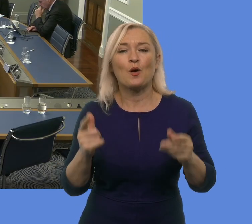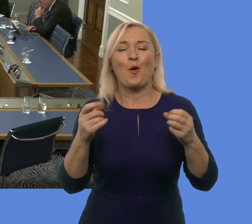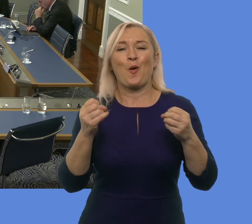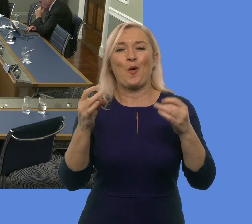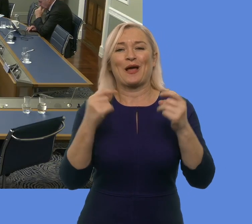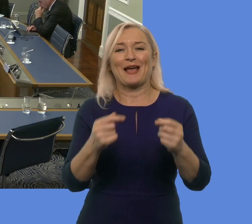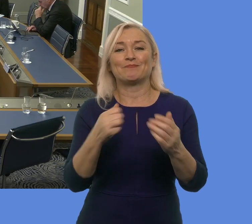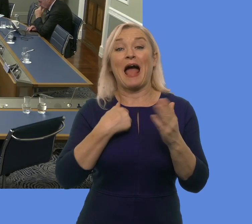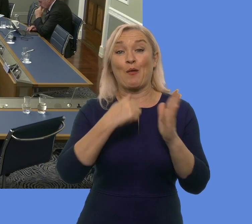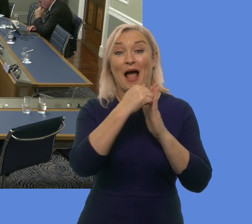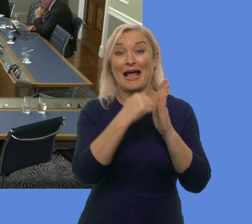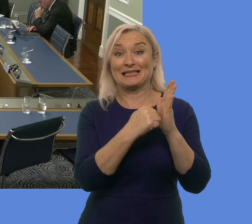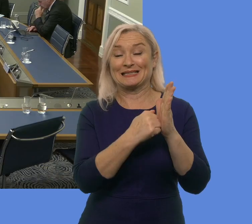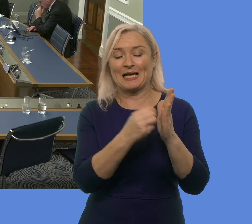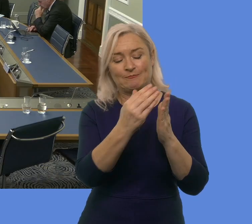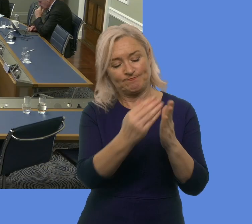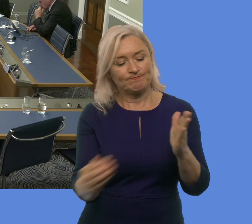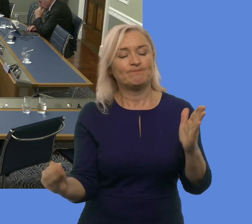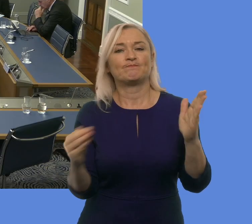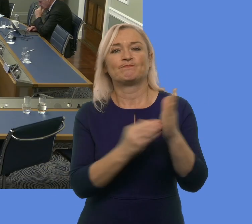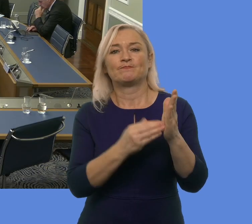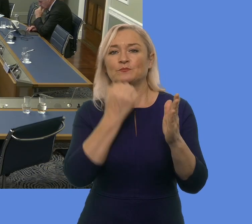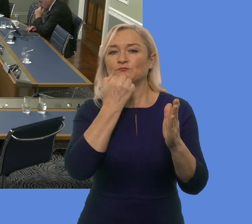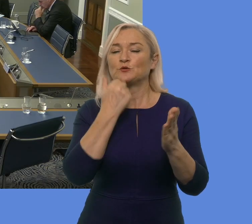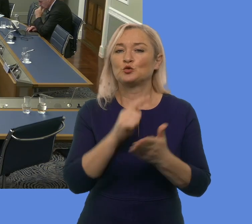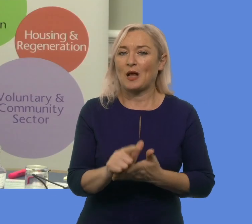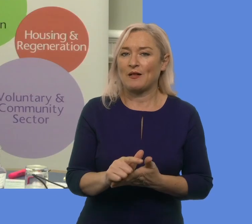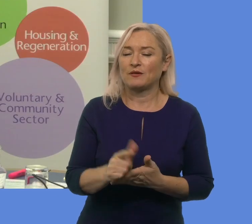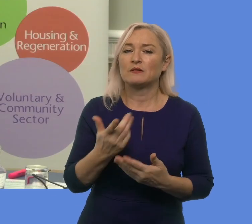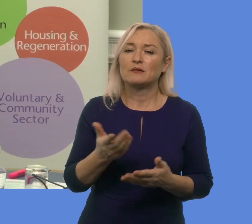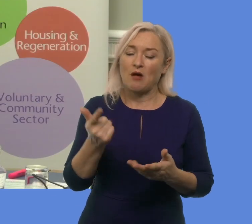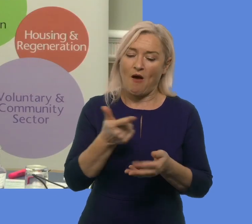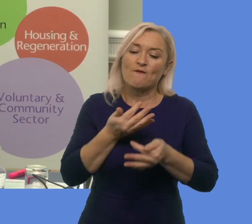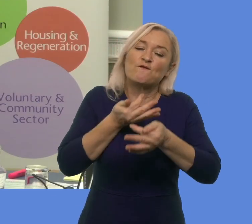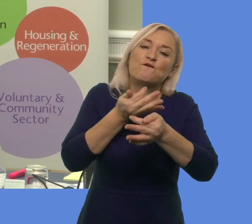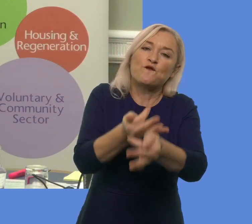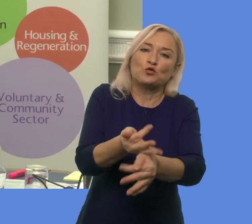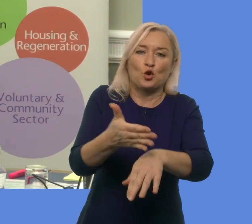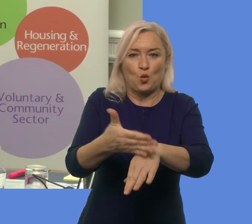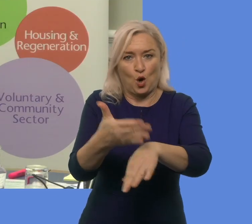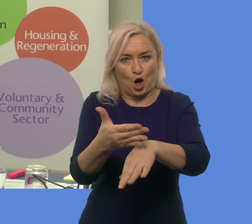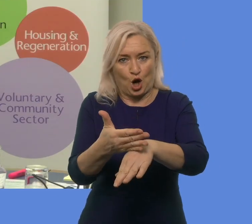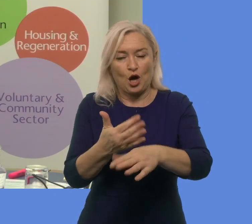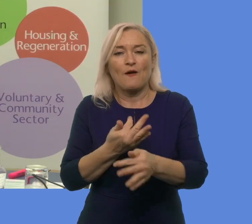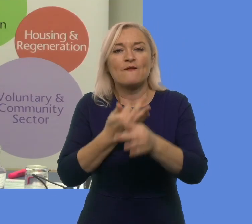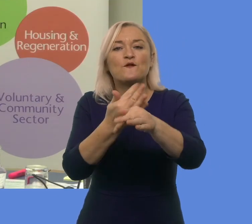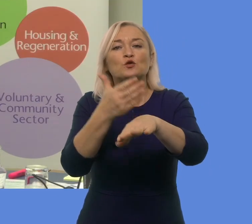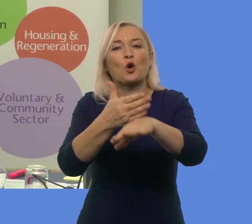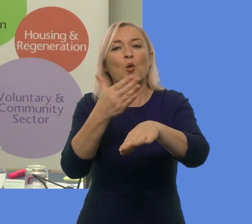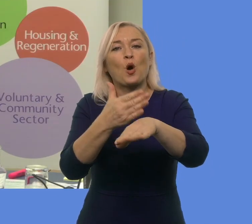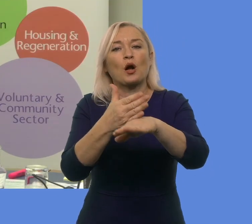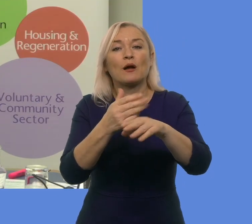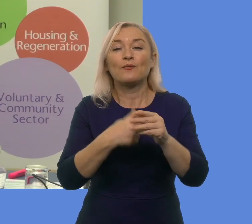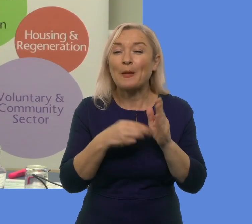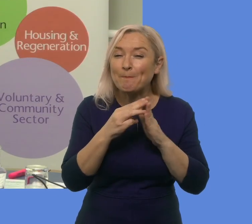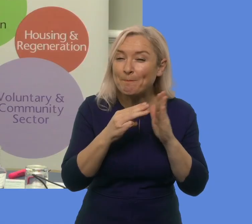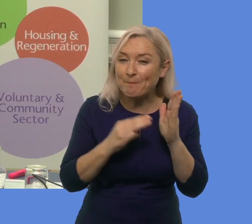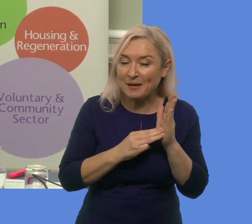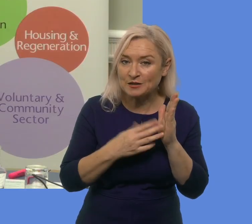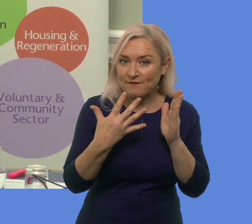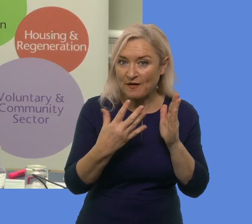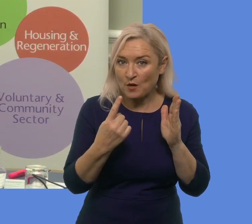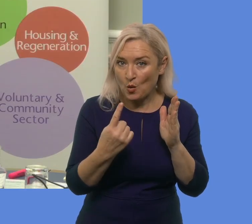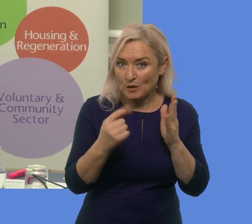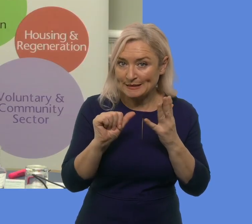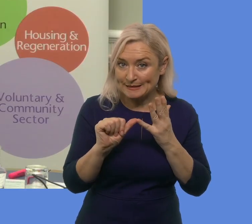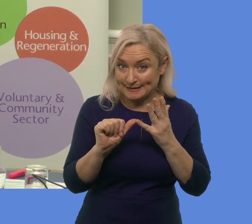to agenda item 12, which is the forward work programme. So a copy of the forward work programme is at page 516. Let me just get this